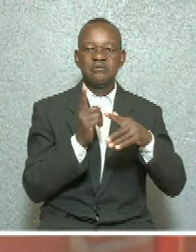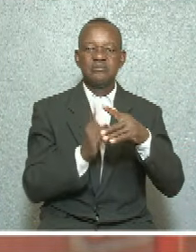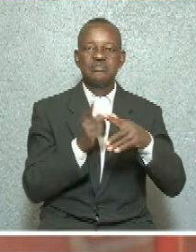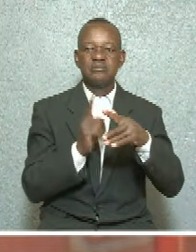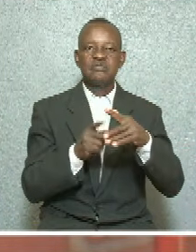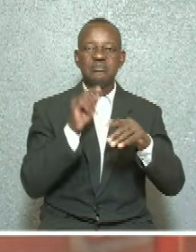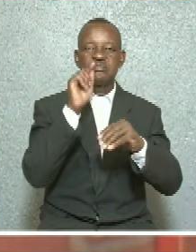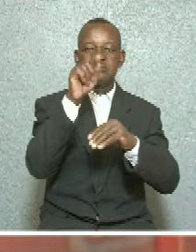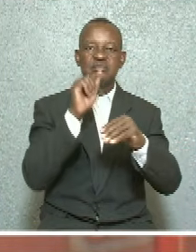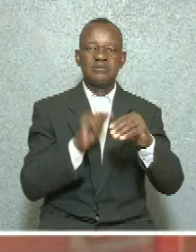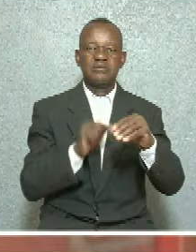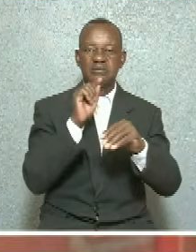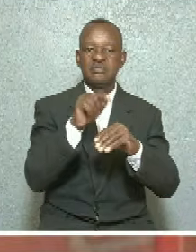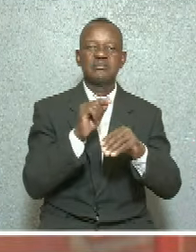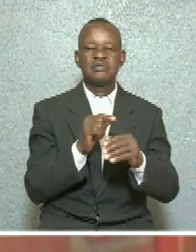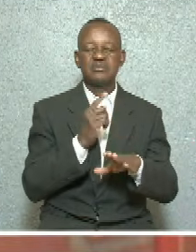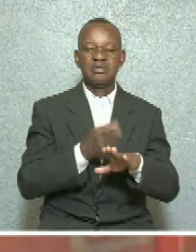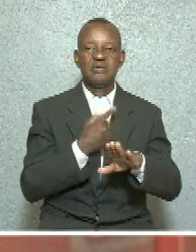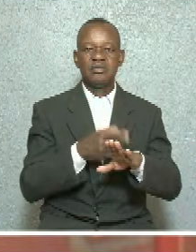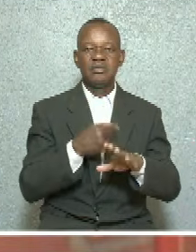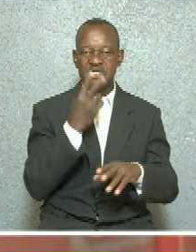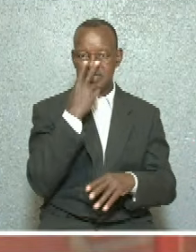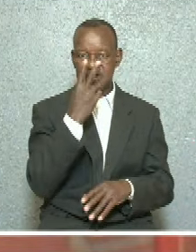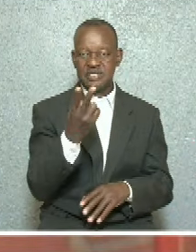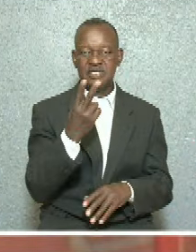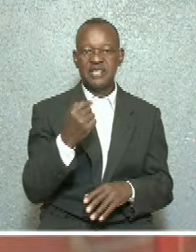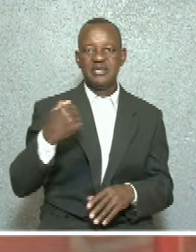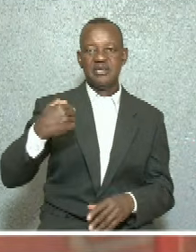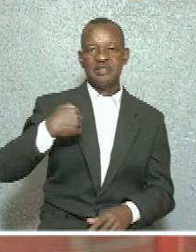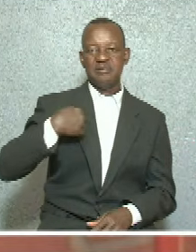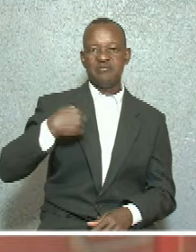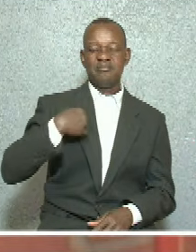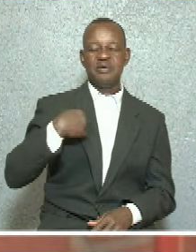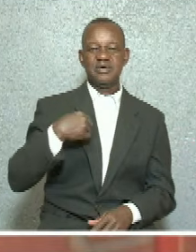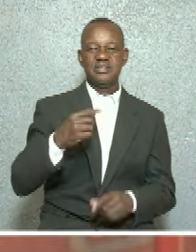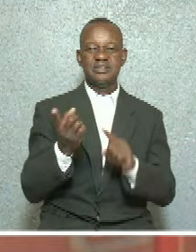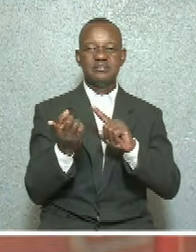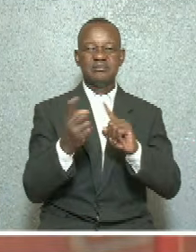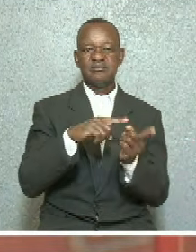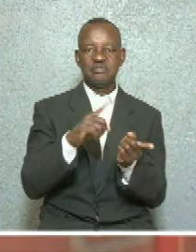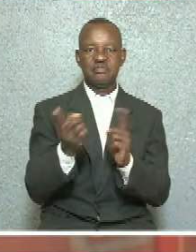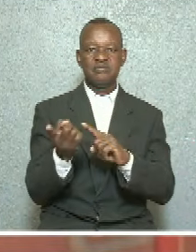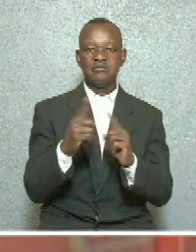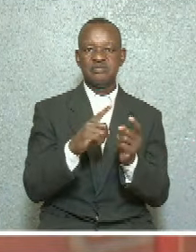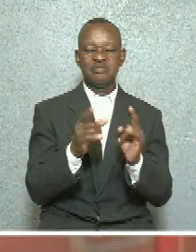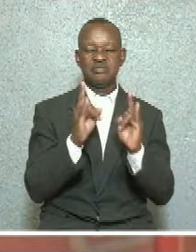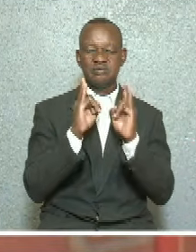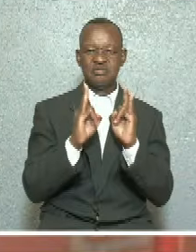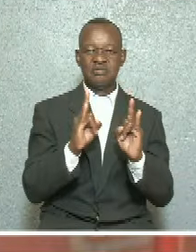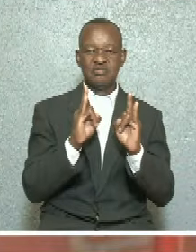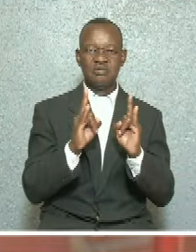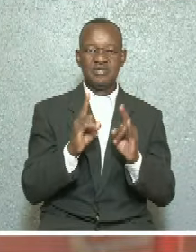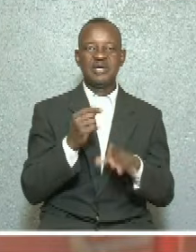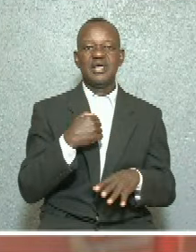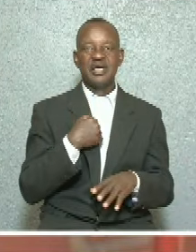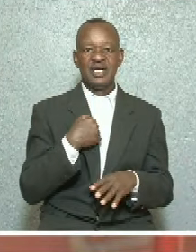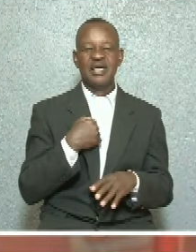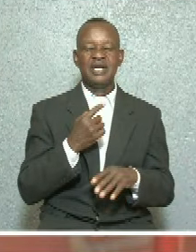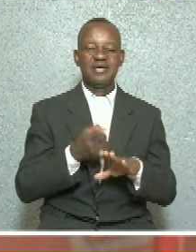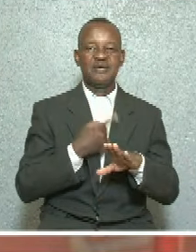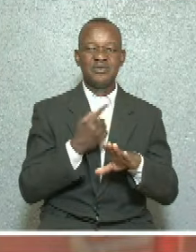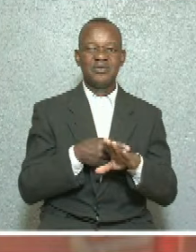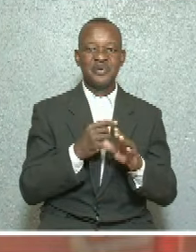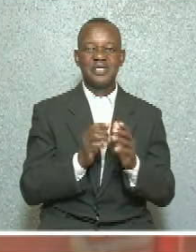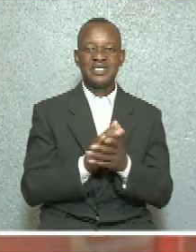there, of which I was very intrigued. What is going on here? So every time I'd